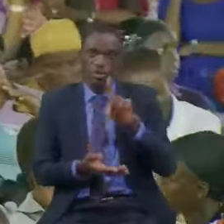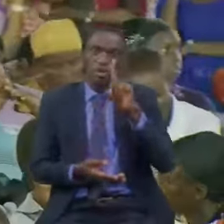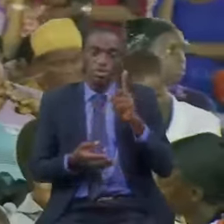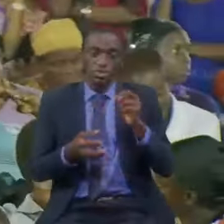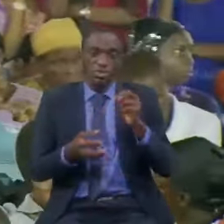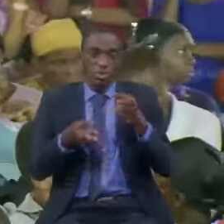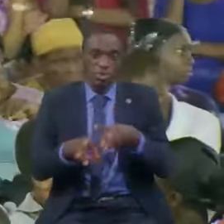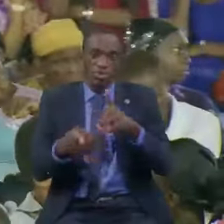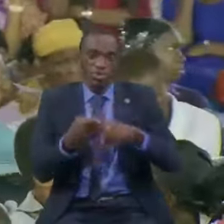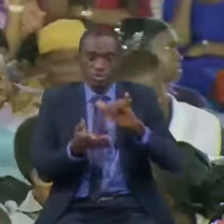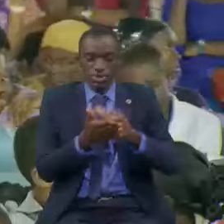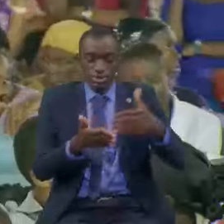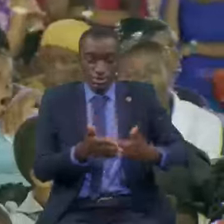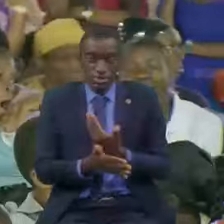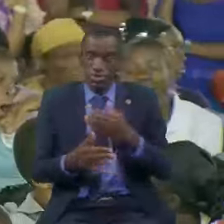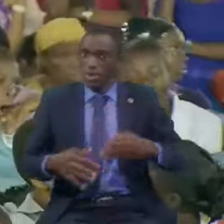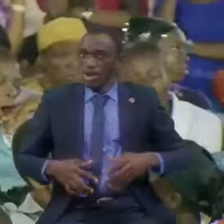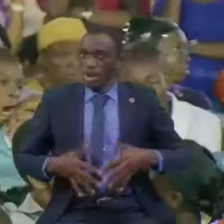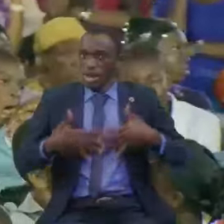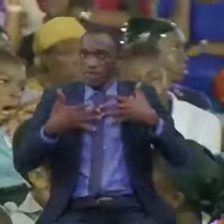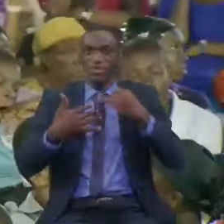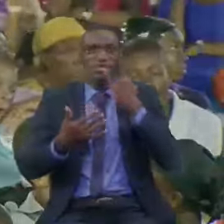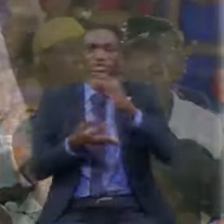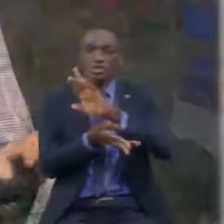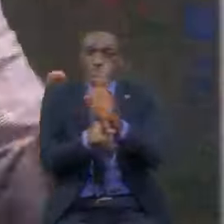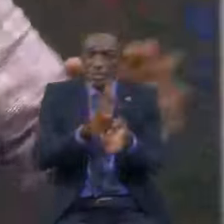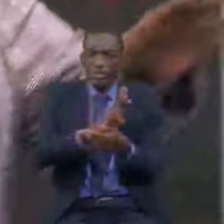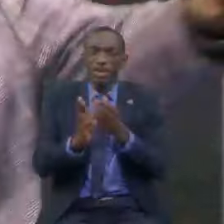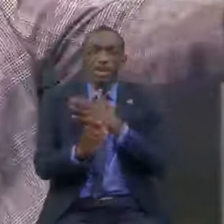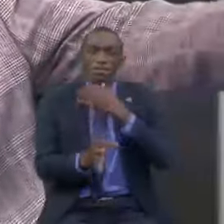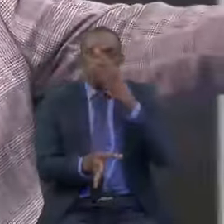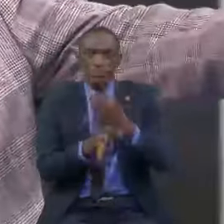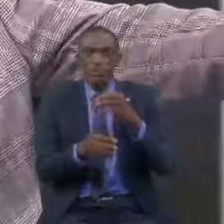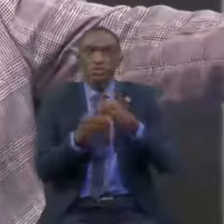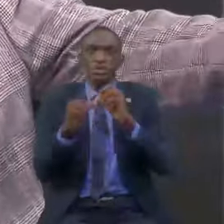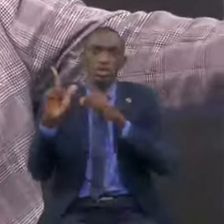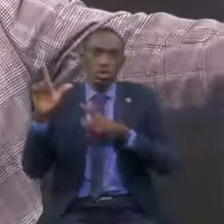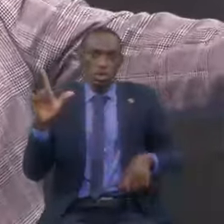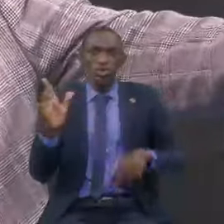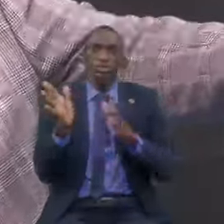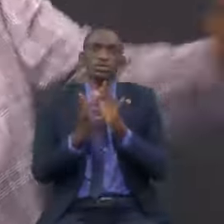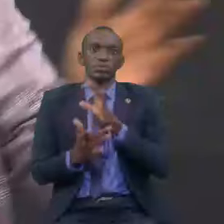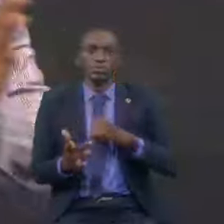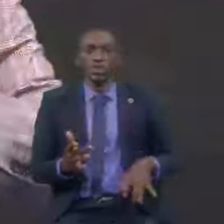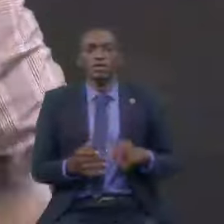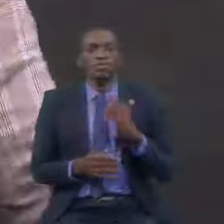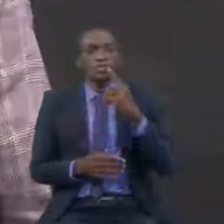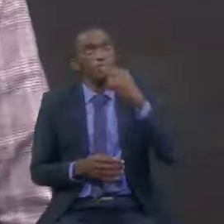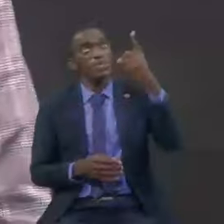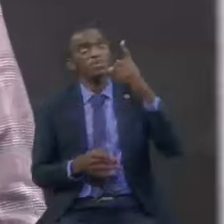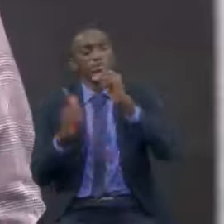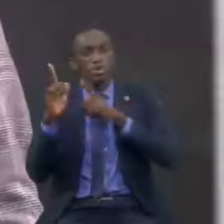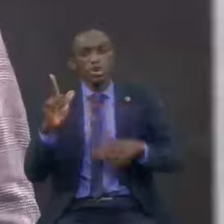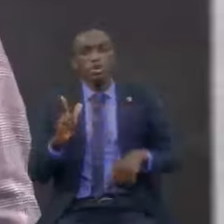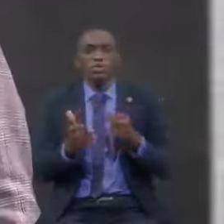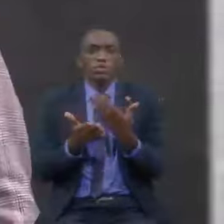and faith in the Lord Jesus Christ. Tell the Lord, the things I used to do by your grace, I'll do